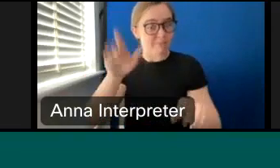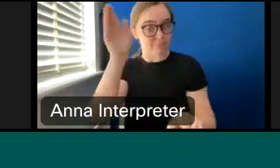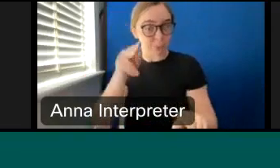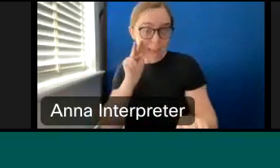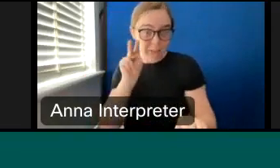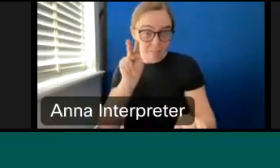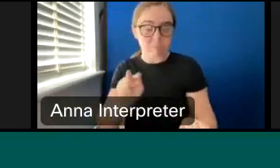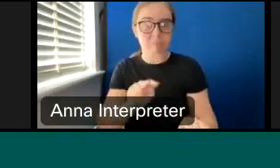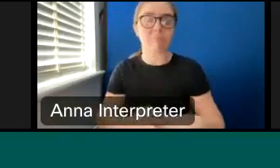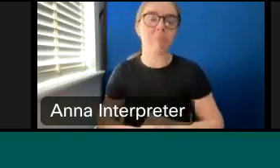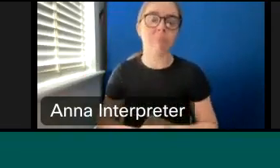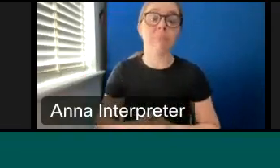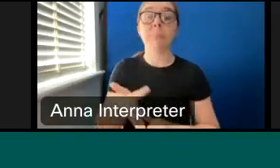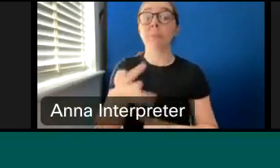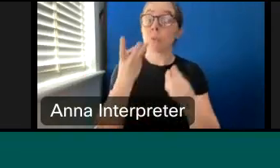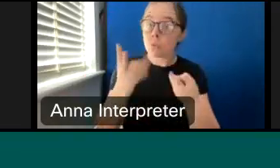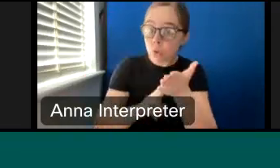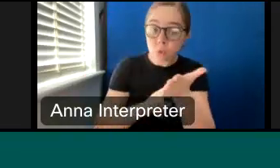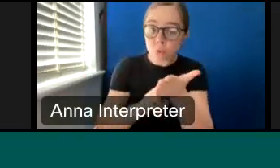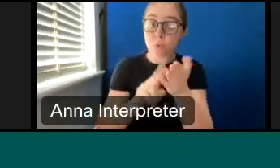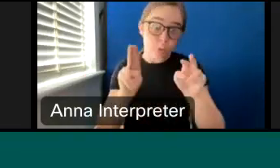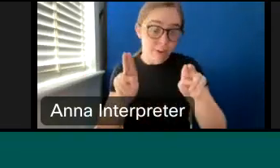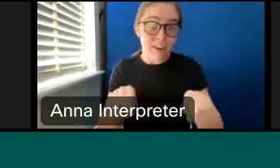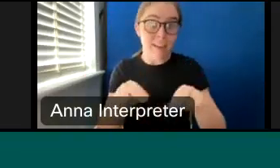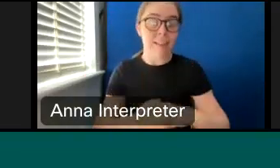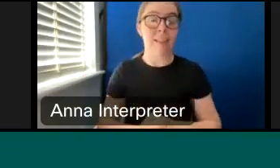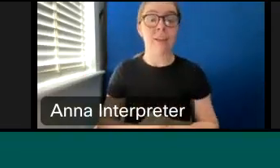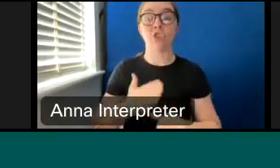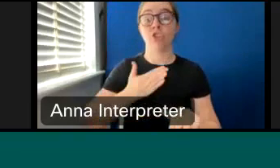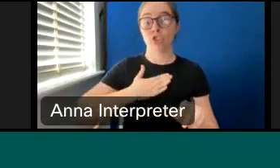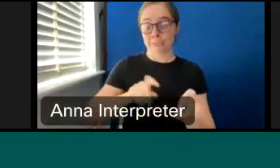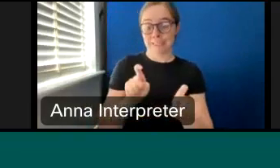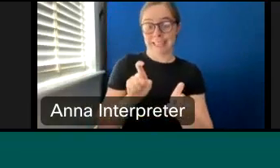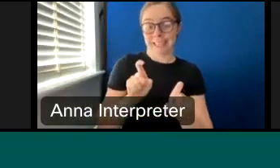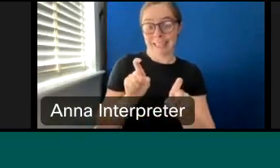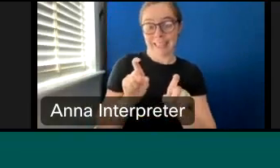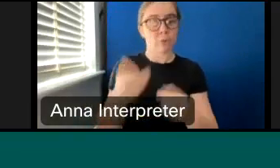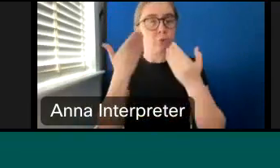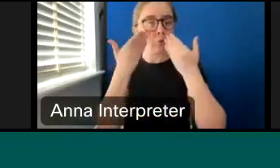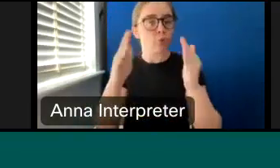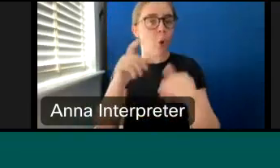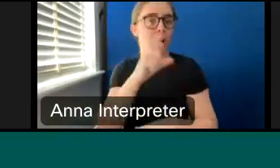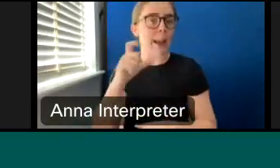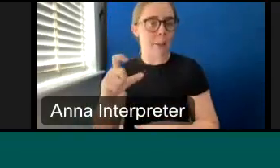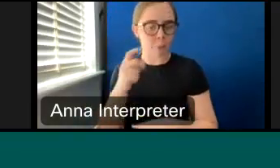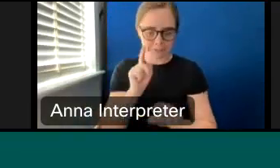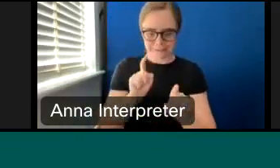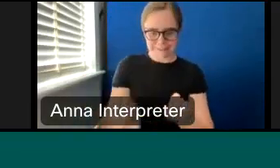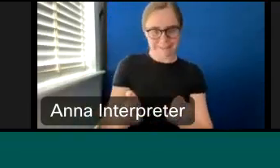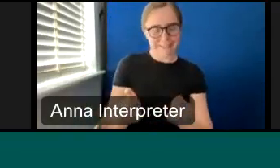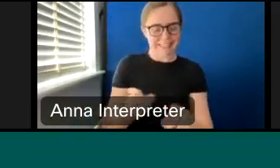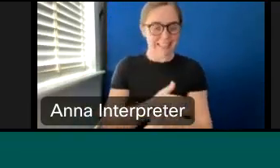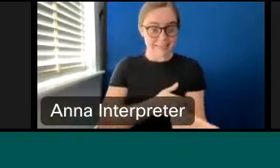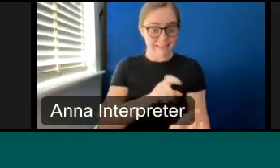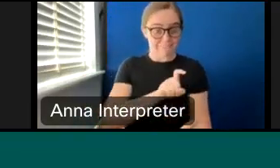webinar, and if you wish to use that, you can click on the show captions icon on the bottom